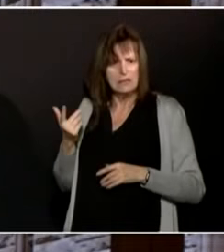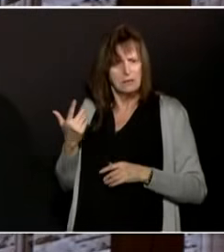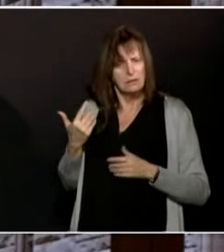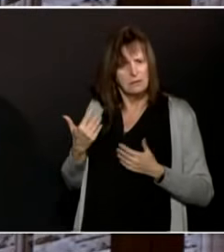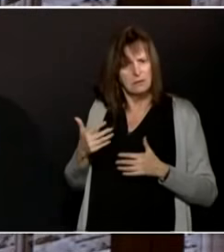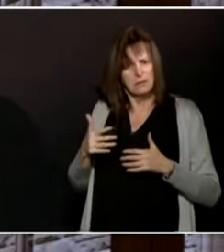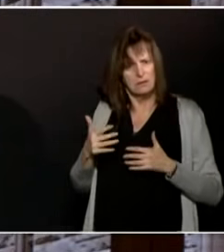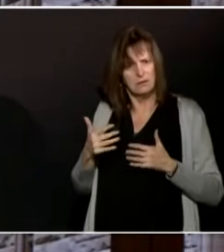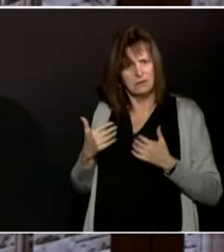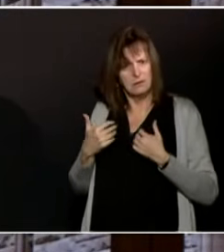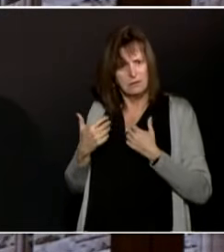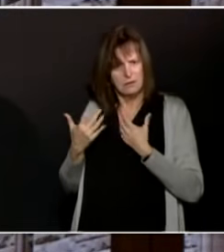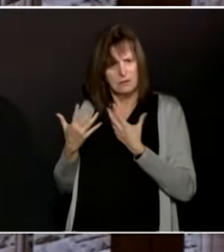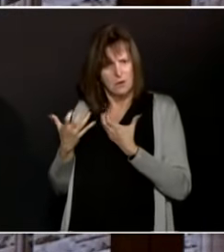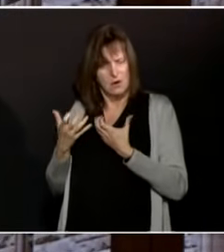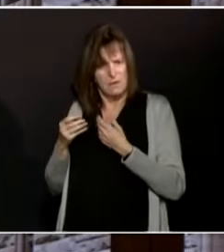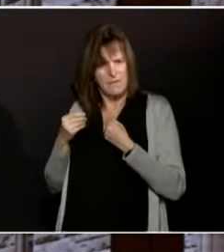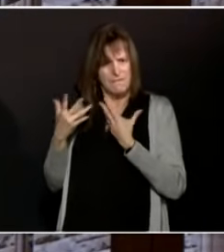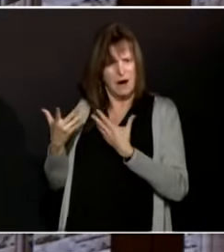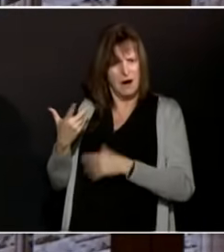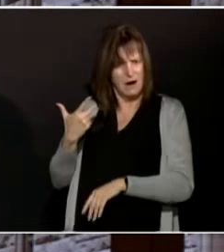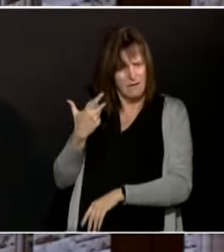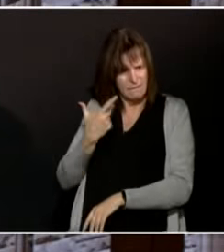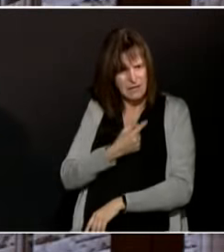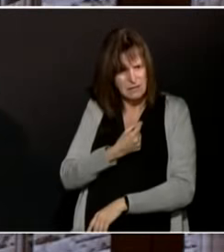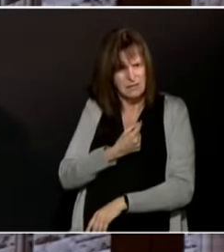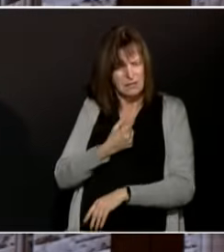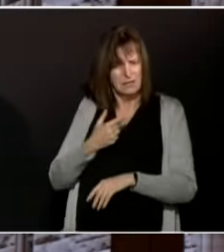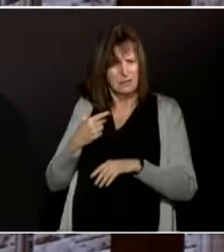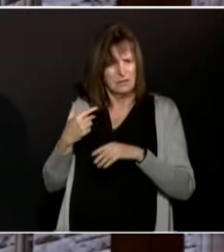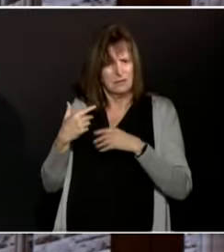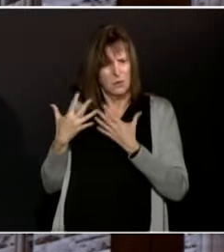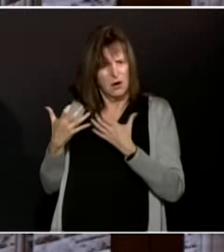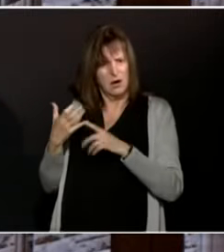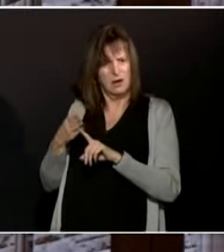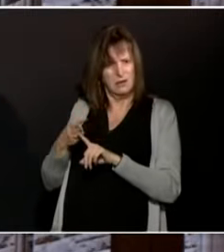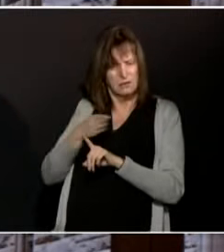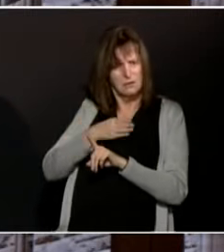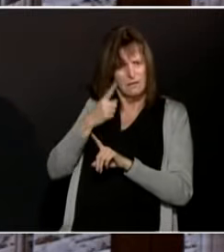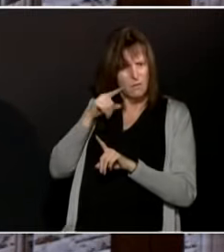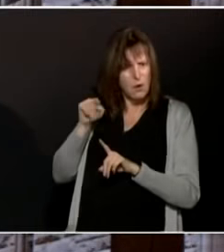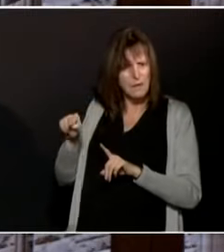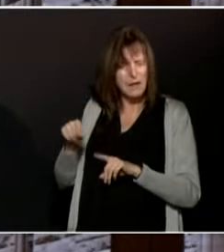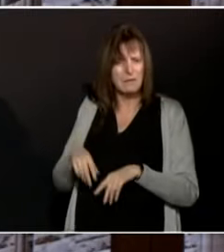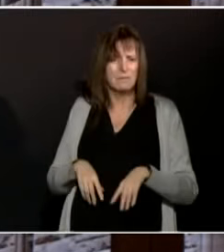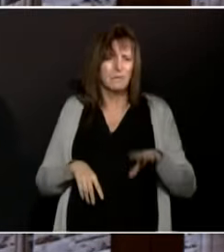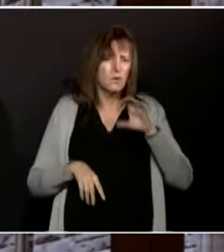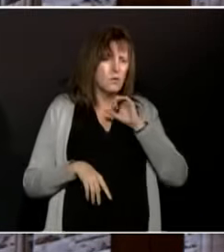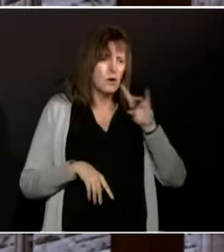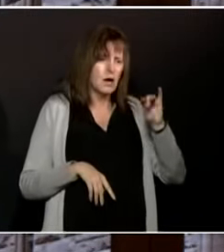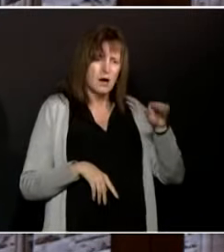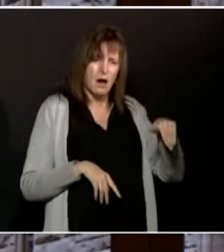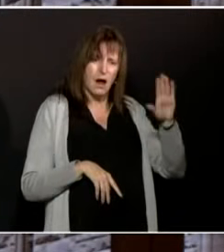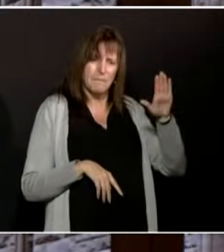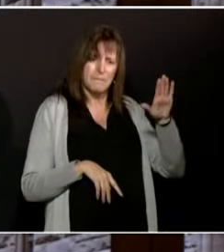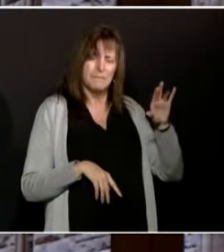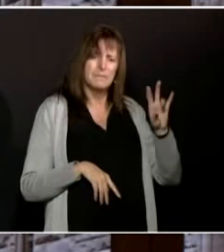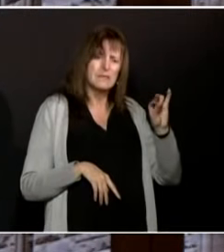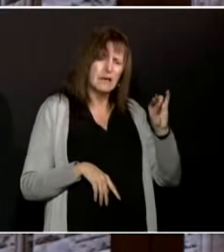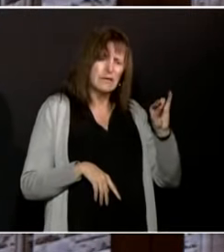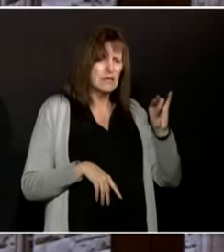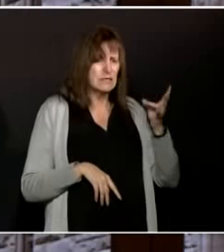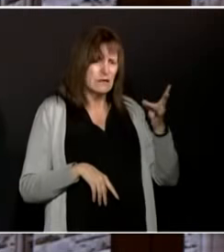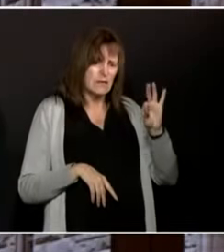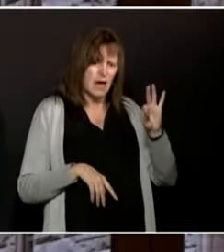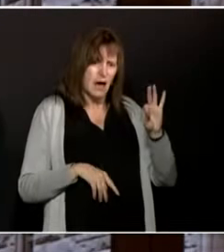hospitalization and ICUs around the over 80s. We're seeing some improvement now in our 70 to 79s. Getting there, we're trying to make some